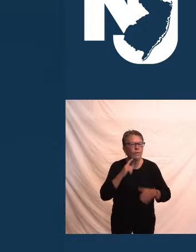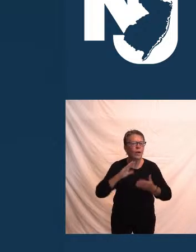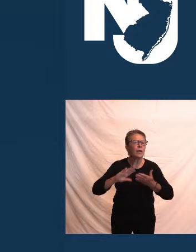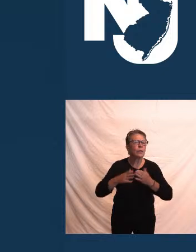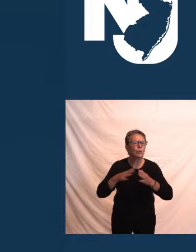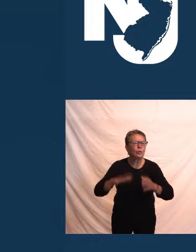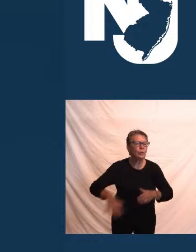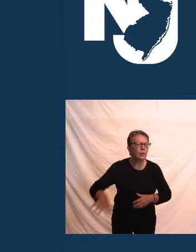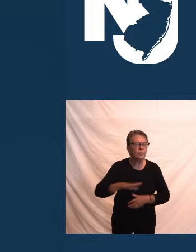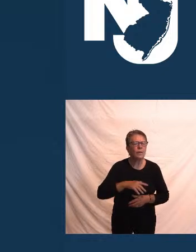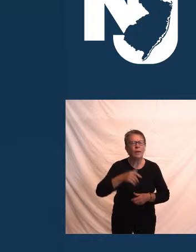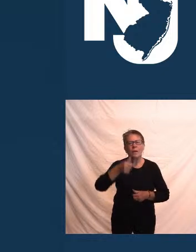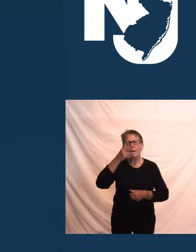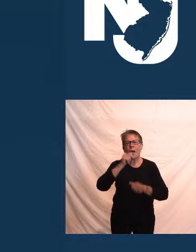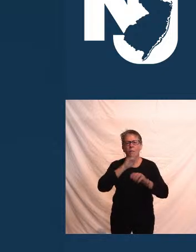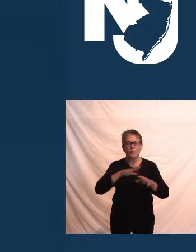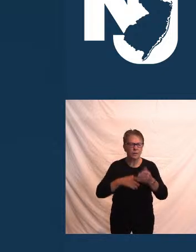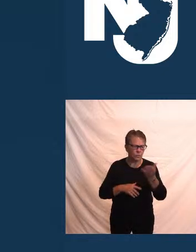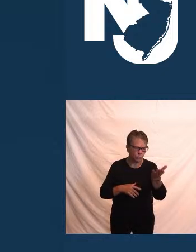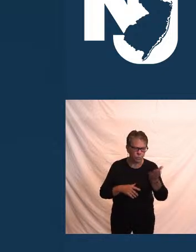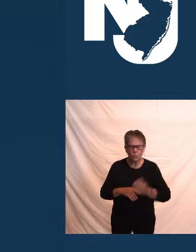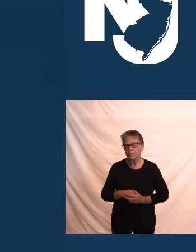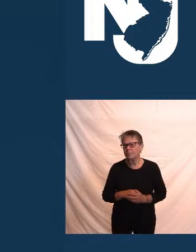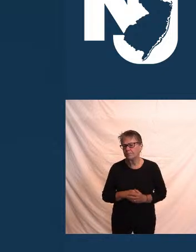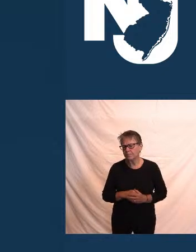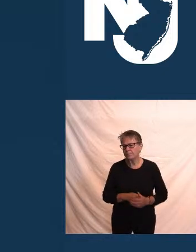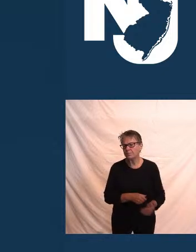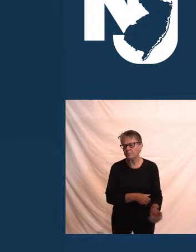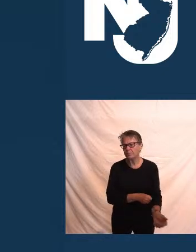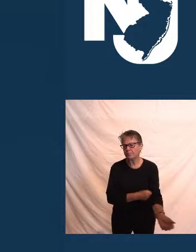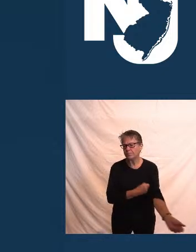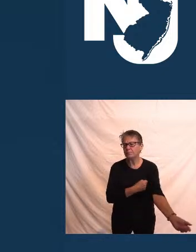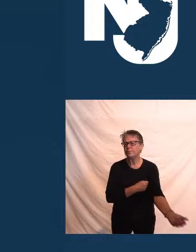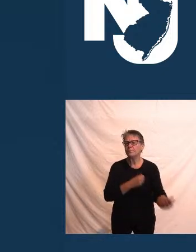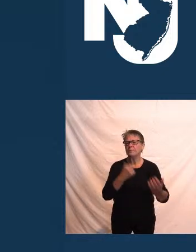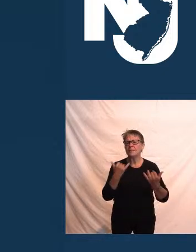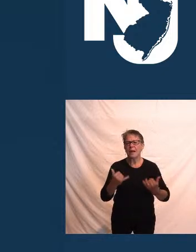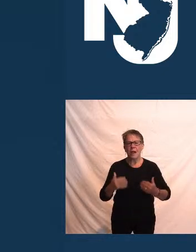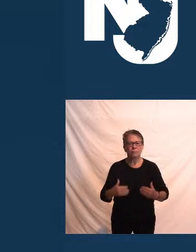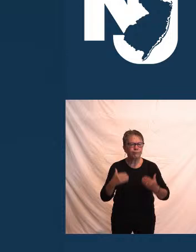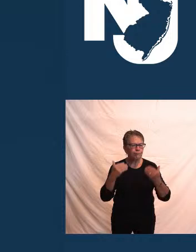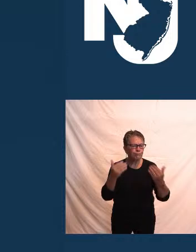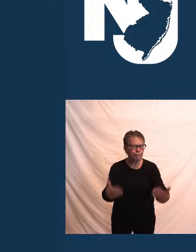over her and her family. Now, changing gears before I turn things over to